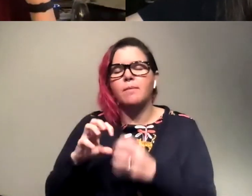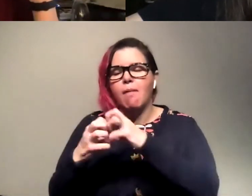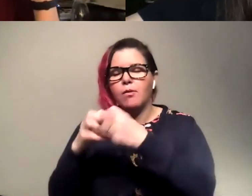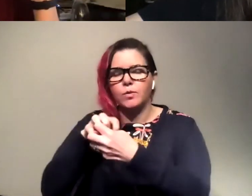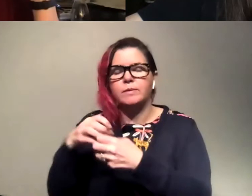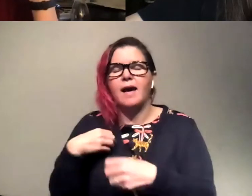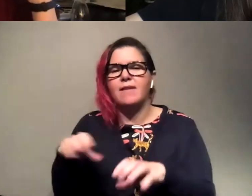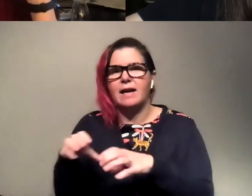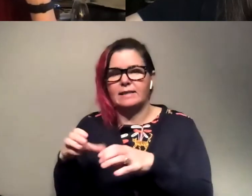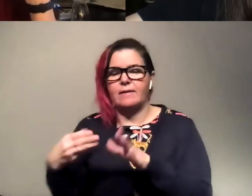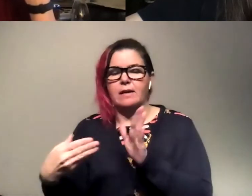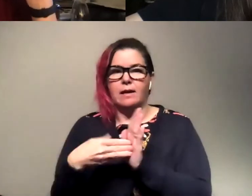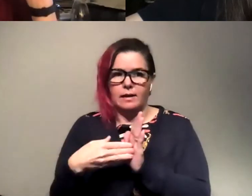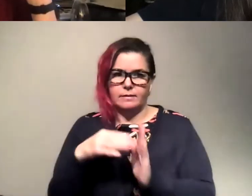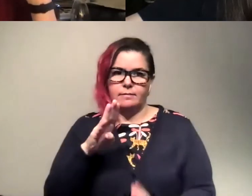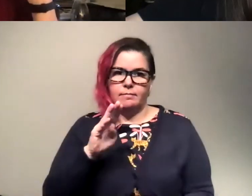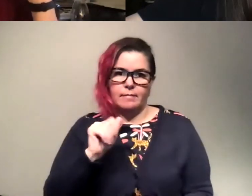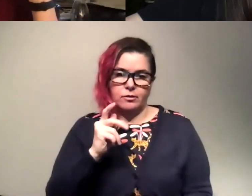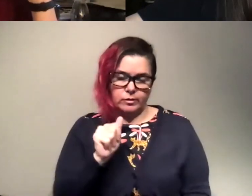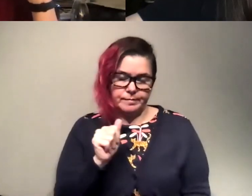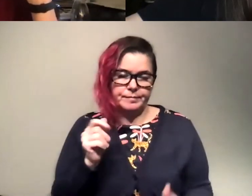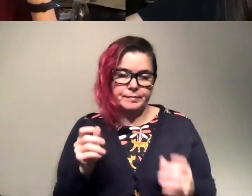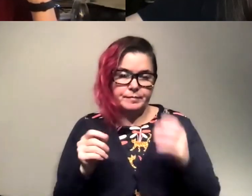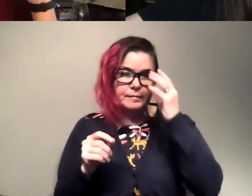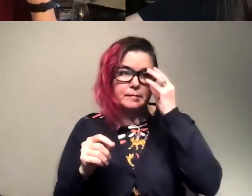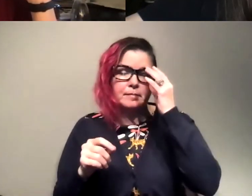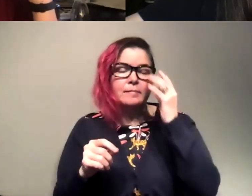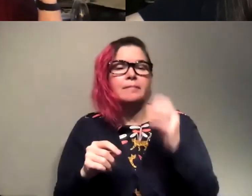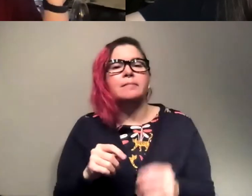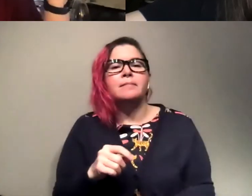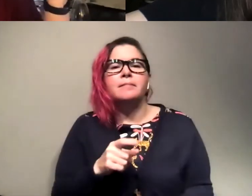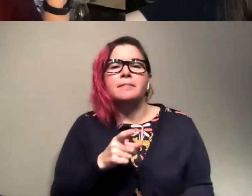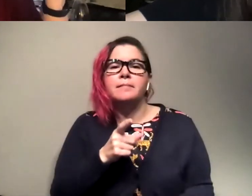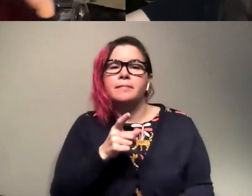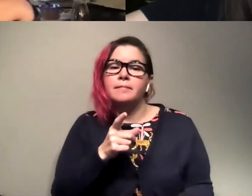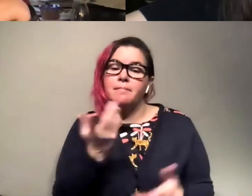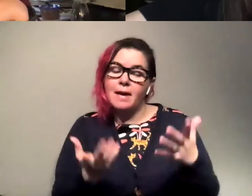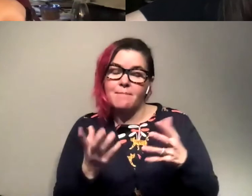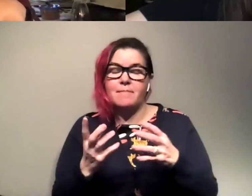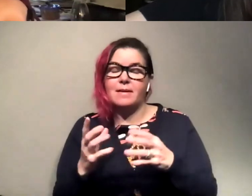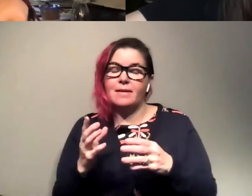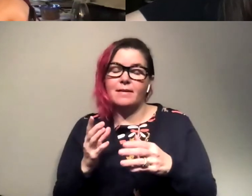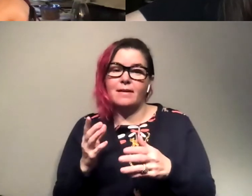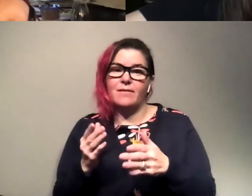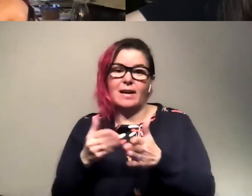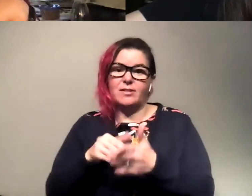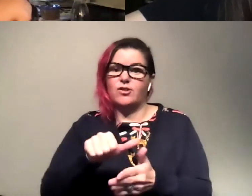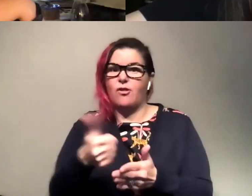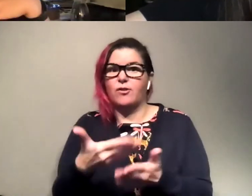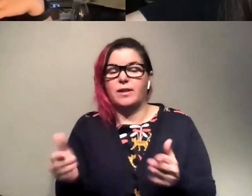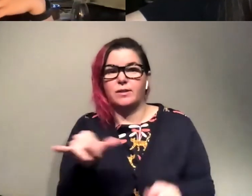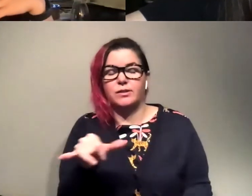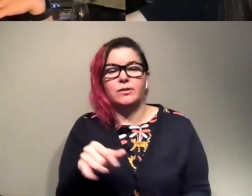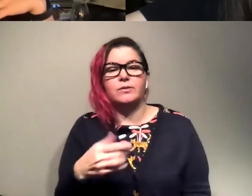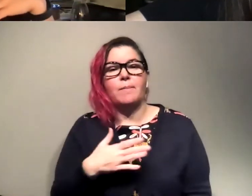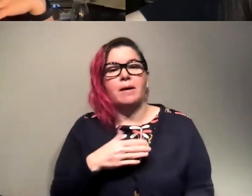activity against bacteria. But that doesn't mean they don't have bacteria against other things. And so ways that I actually have students